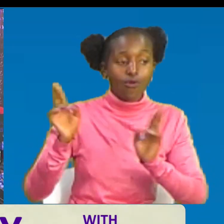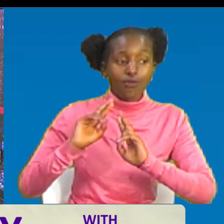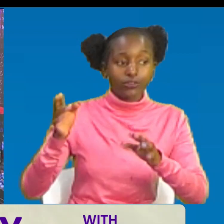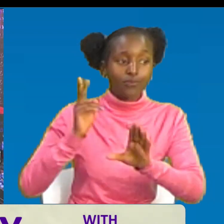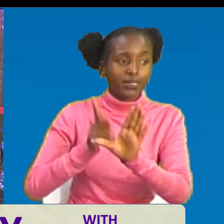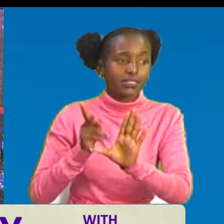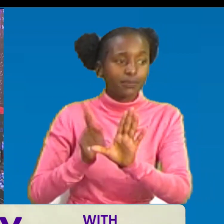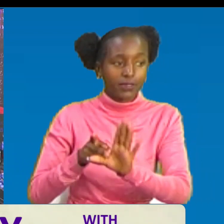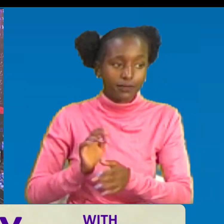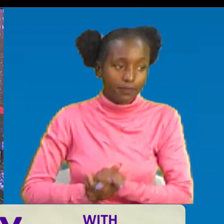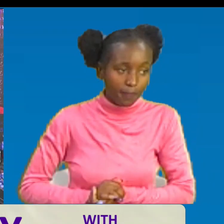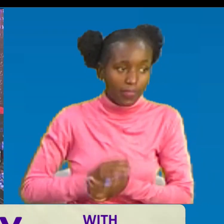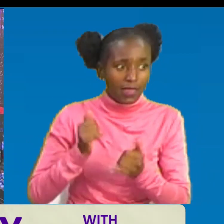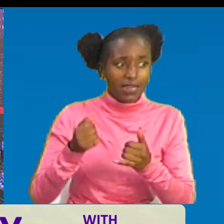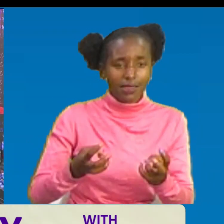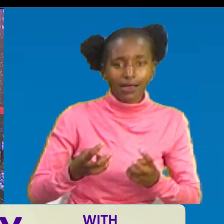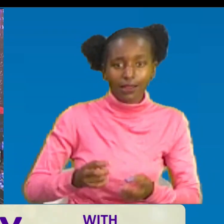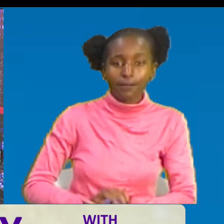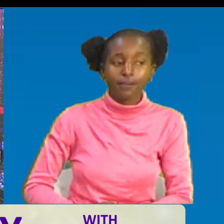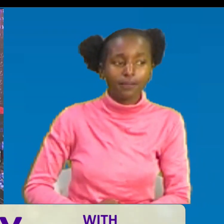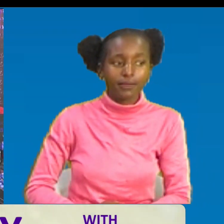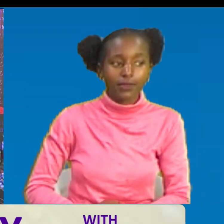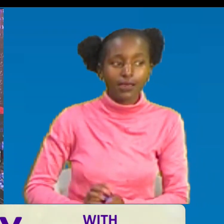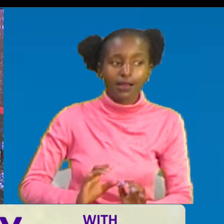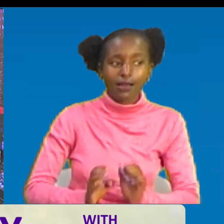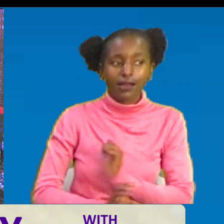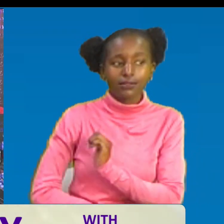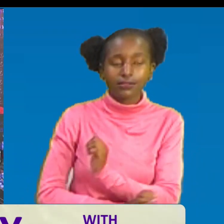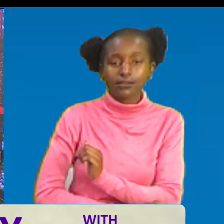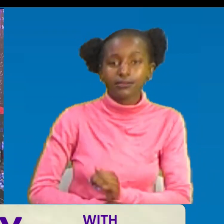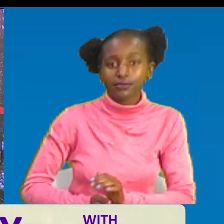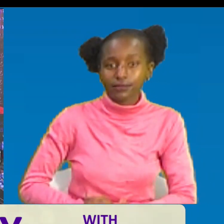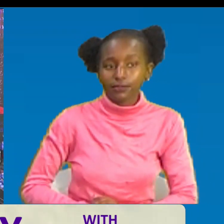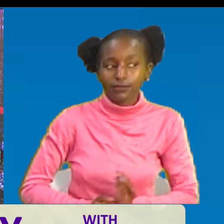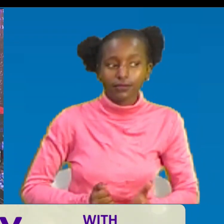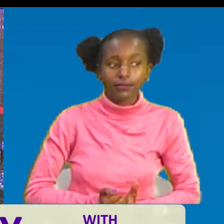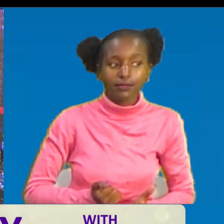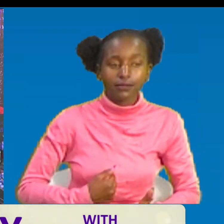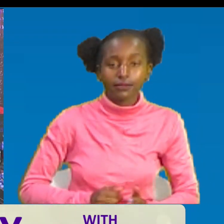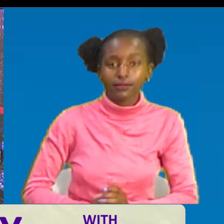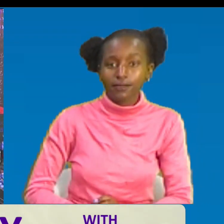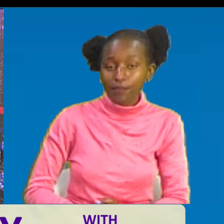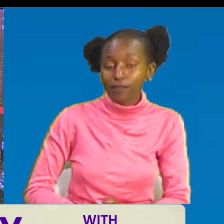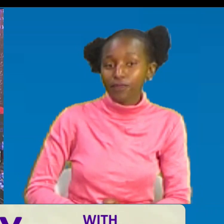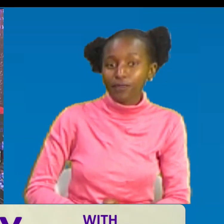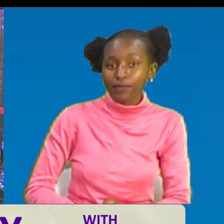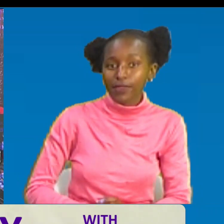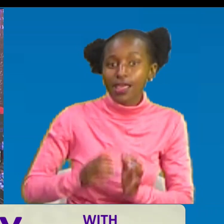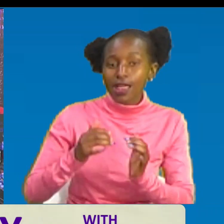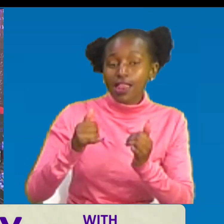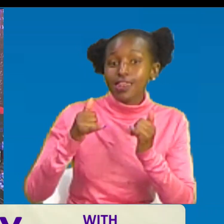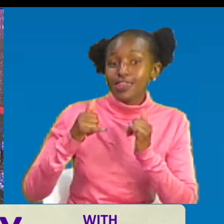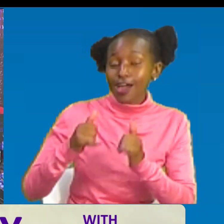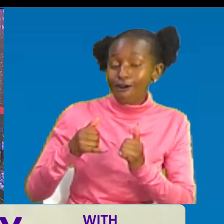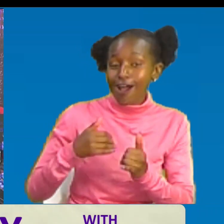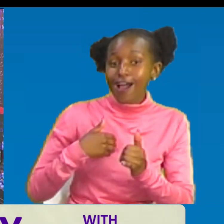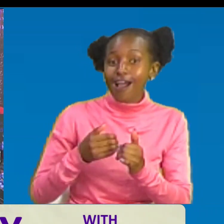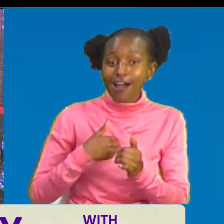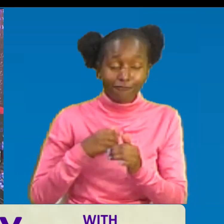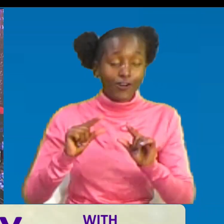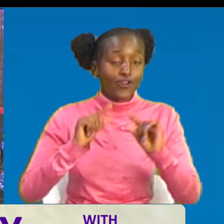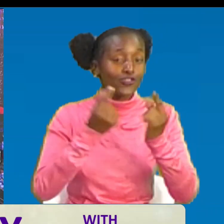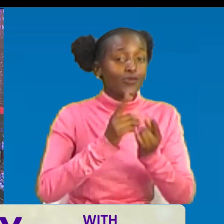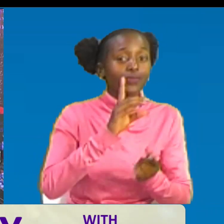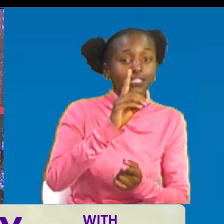D, Algeria have been paired alongside Burkina Faso. Then we have the likes of Mauritania and Angola. That is in Group